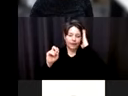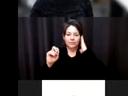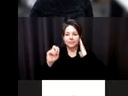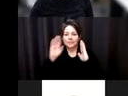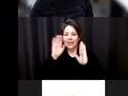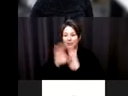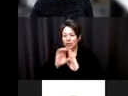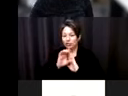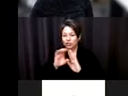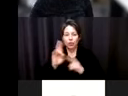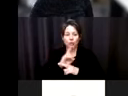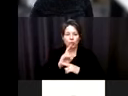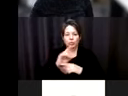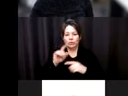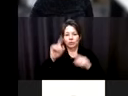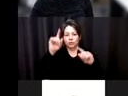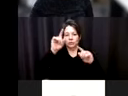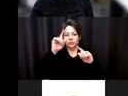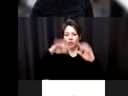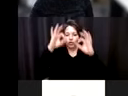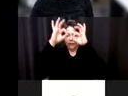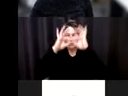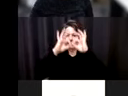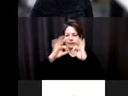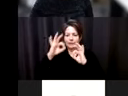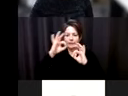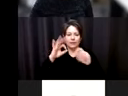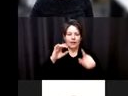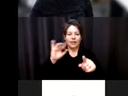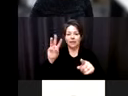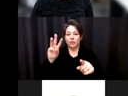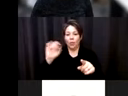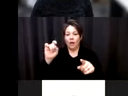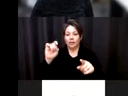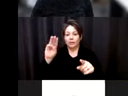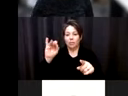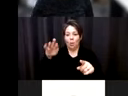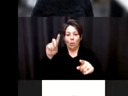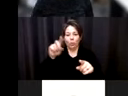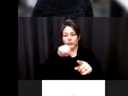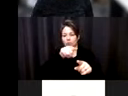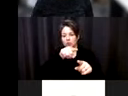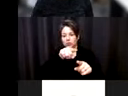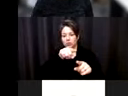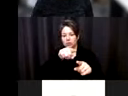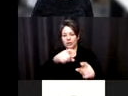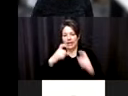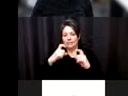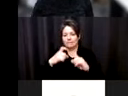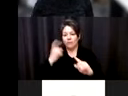images using the rings again. This is actually a wax mold that somebody gave to me from